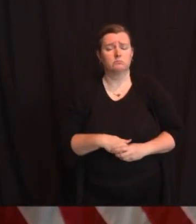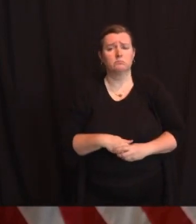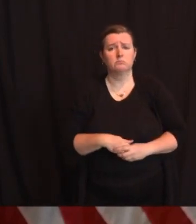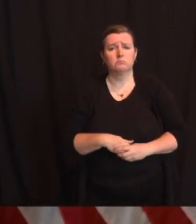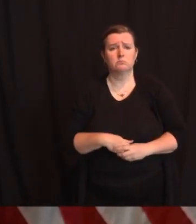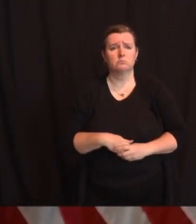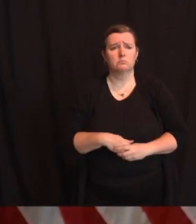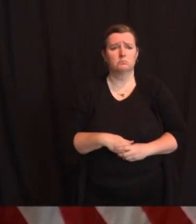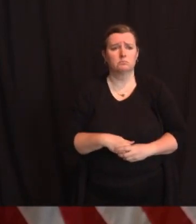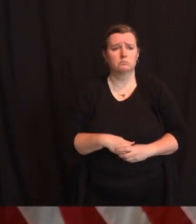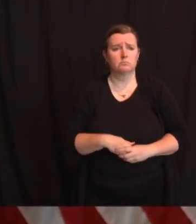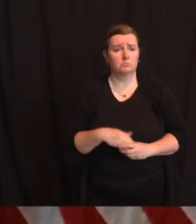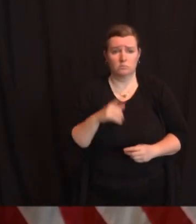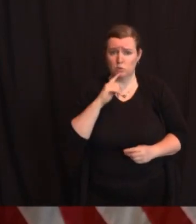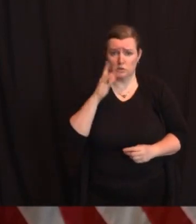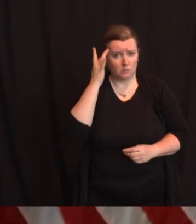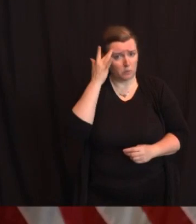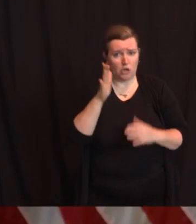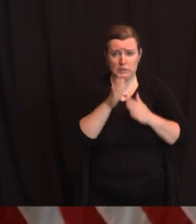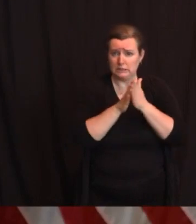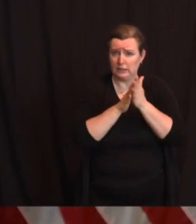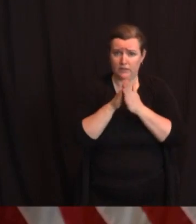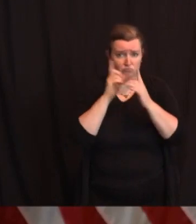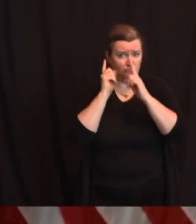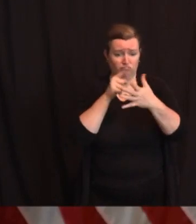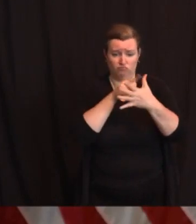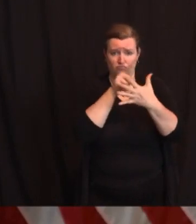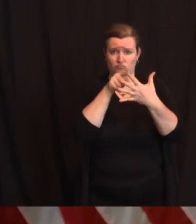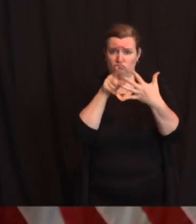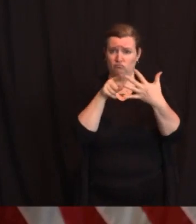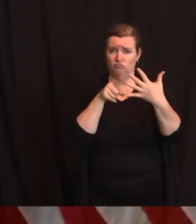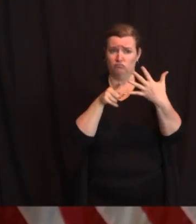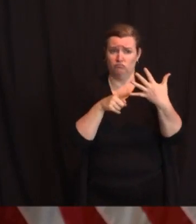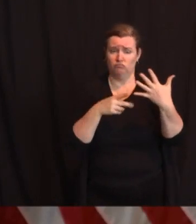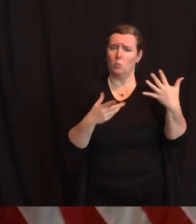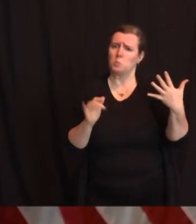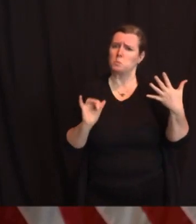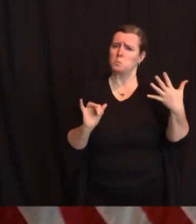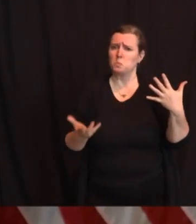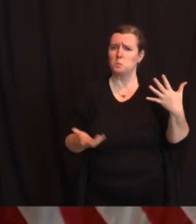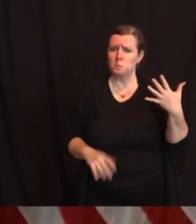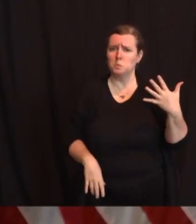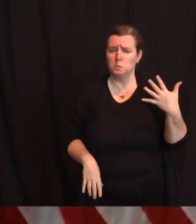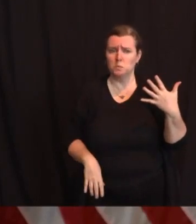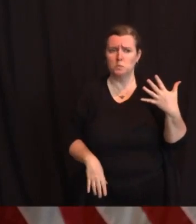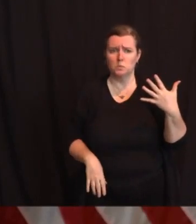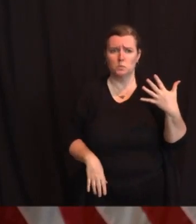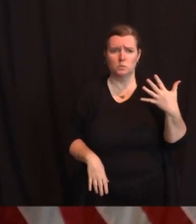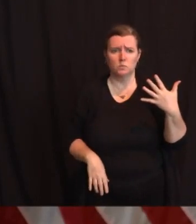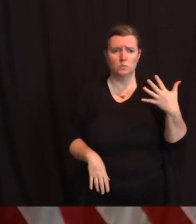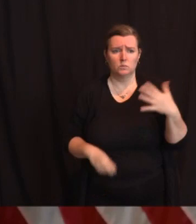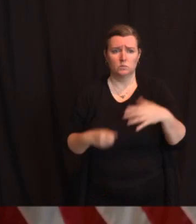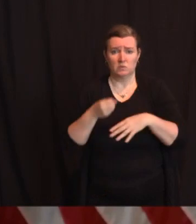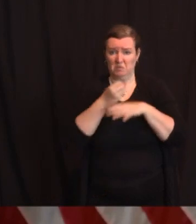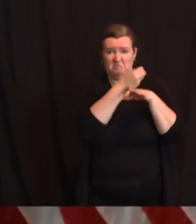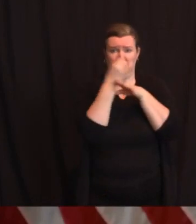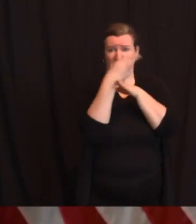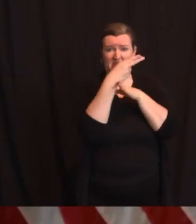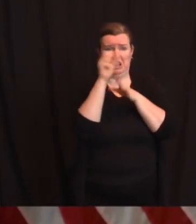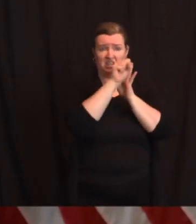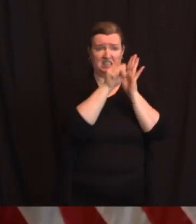some cases that set a bar unlike any other American state. The Evergreen Venture Fund is a unique